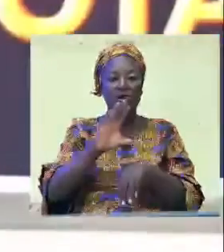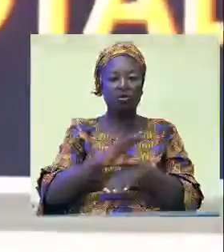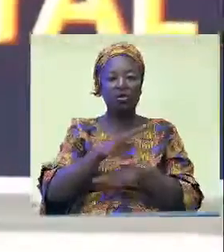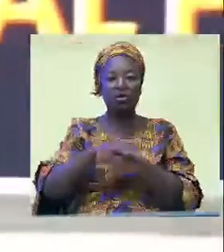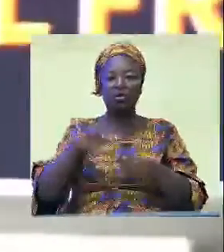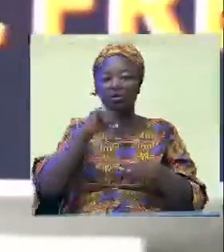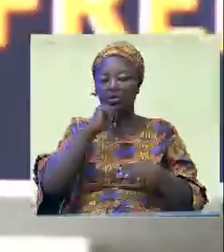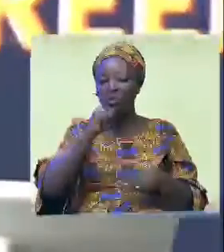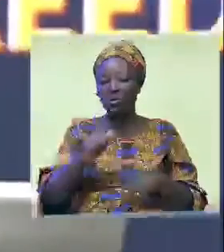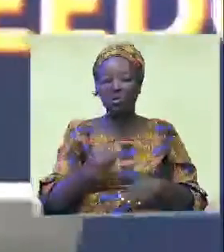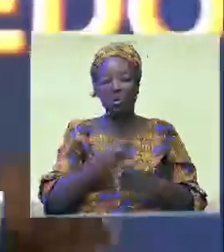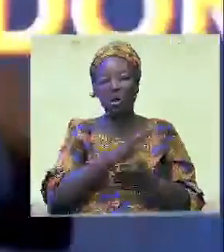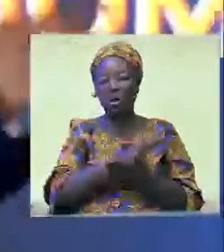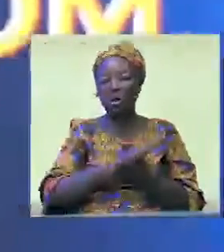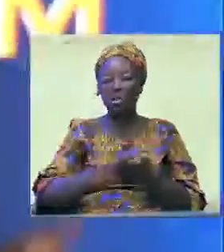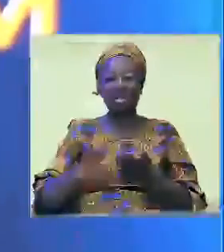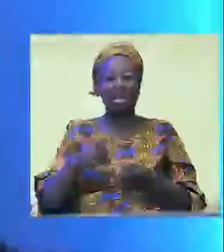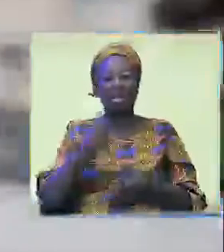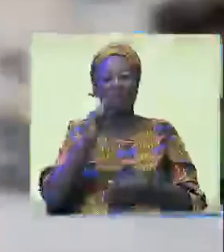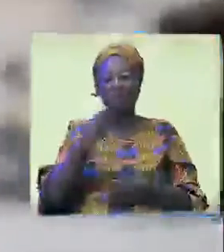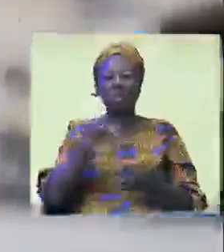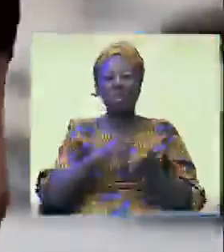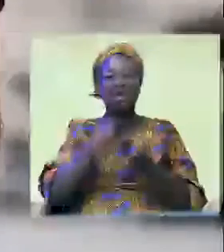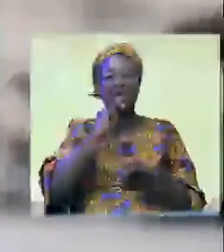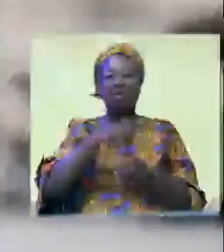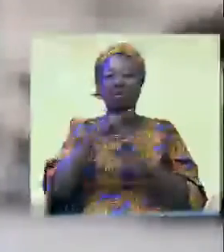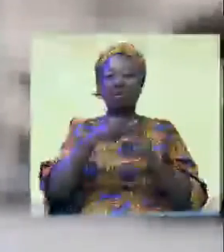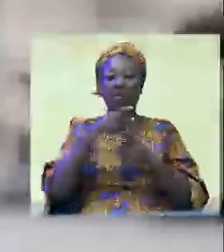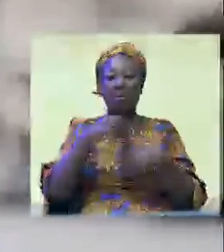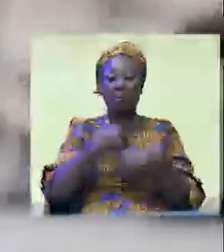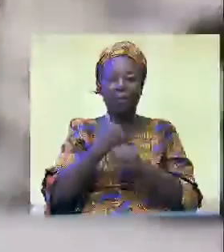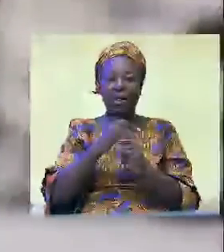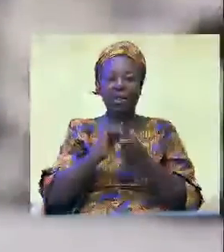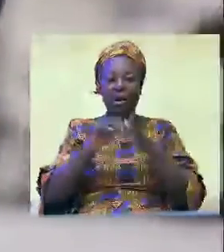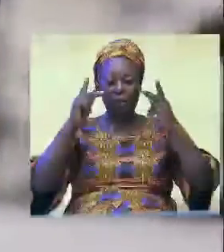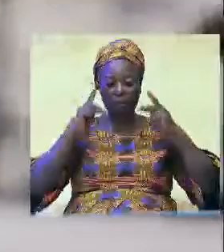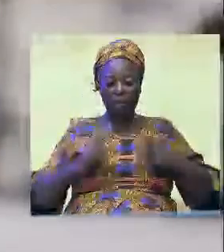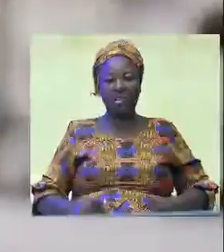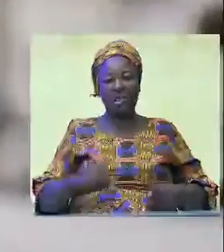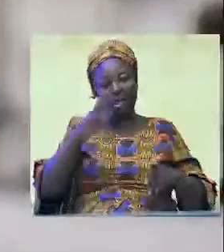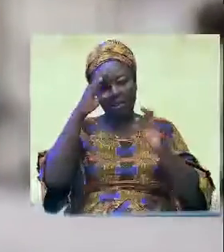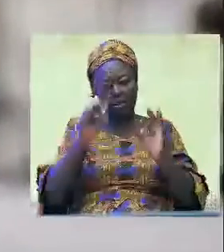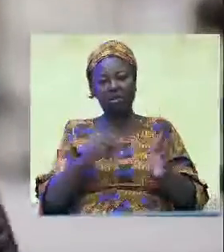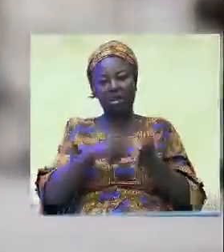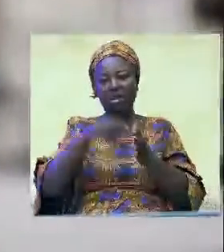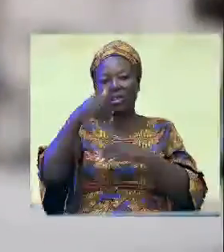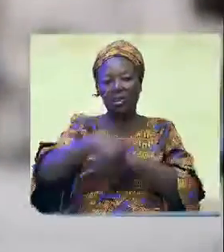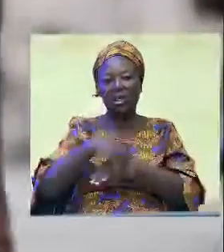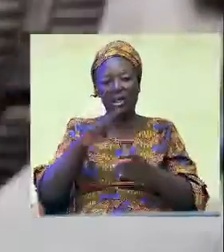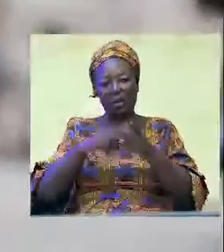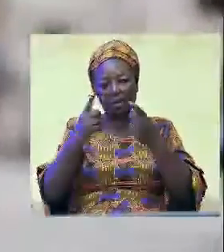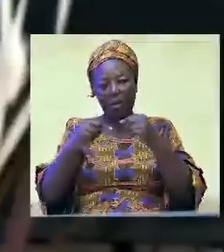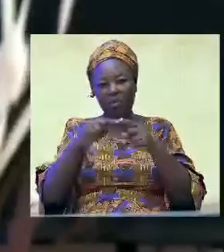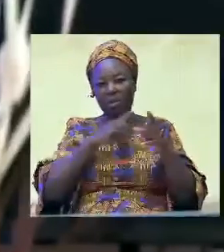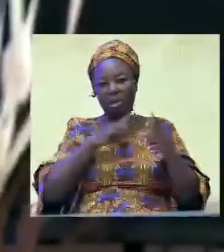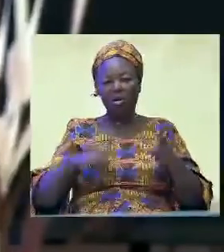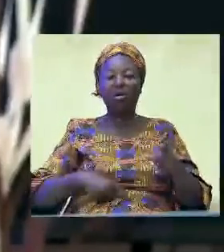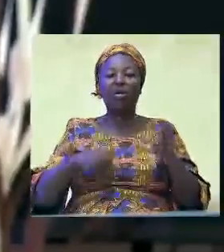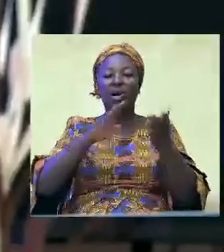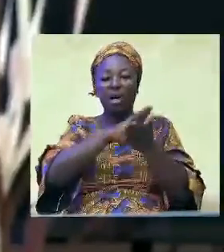mind, today I'm taking a personal, definite decision. I'm coming to the